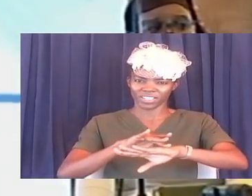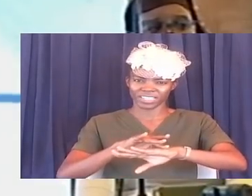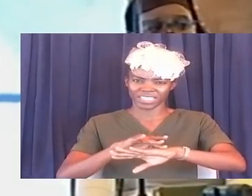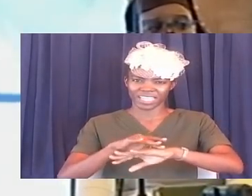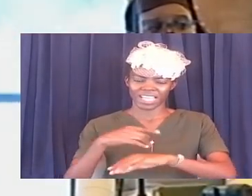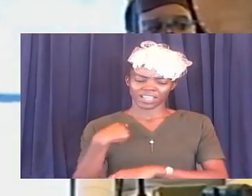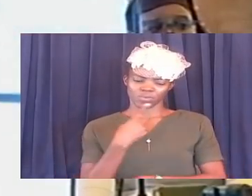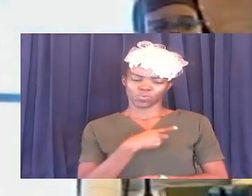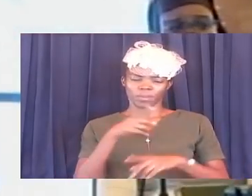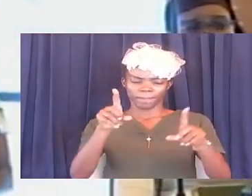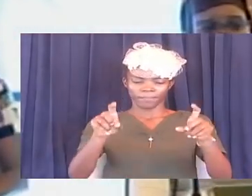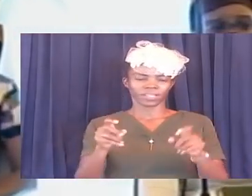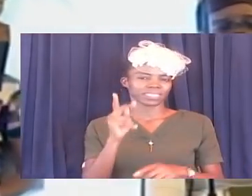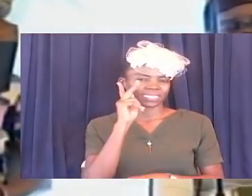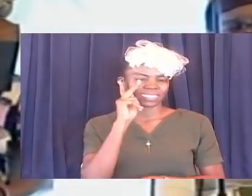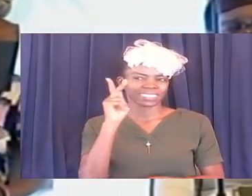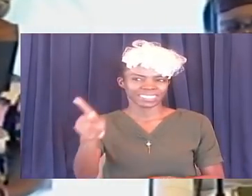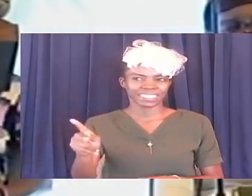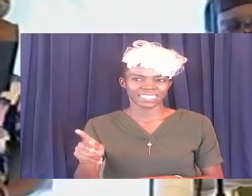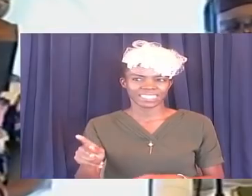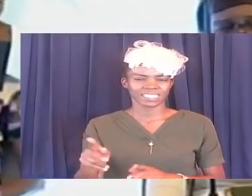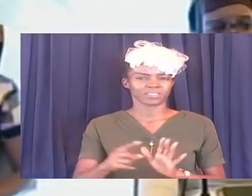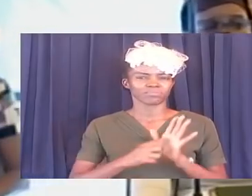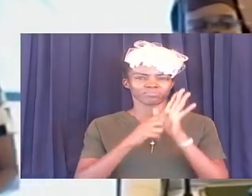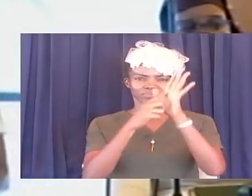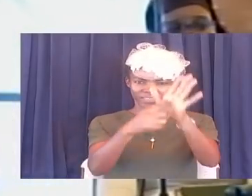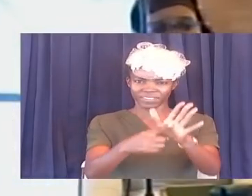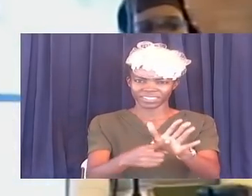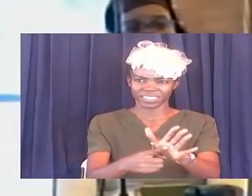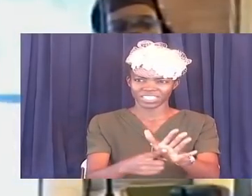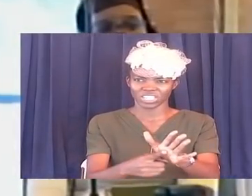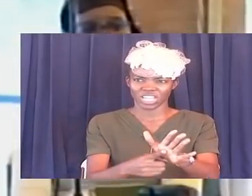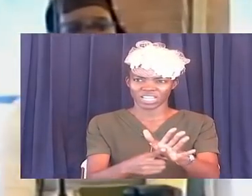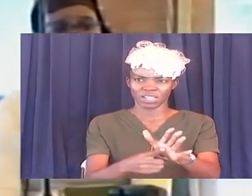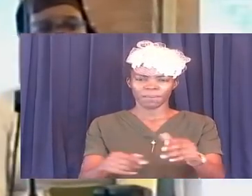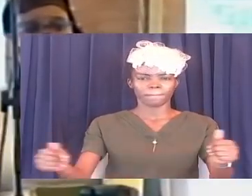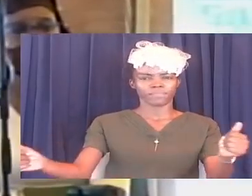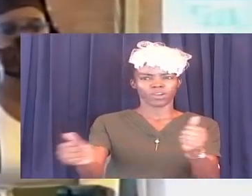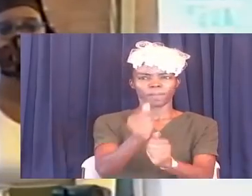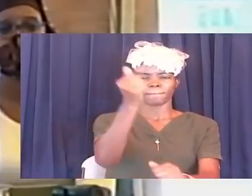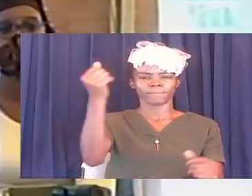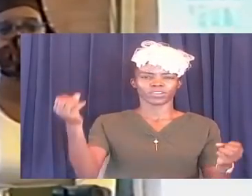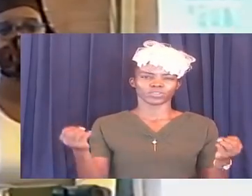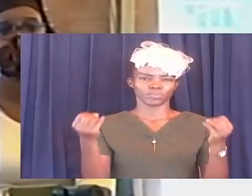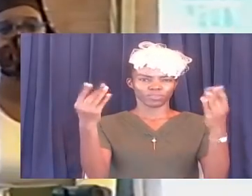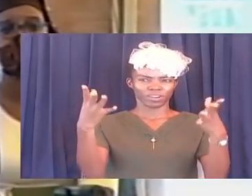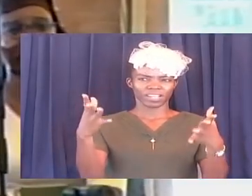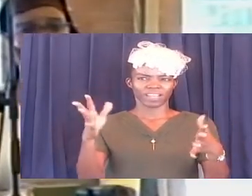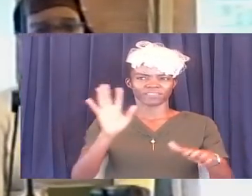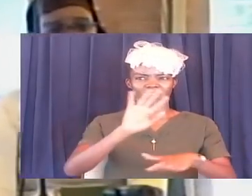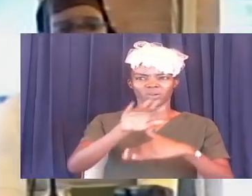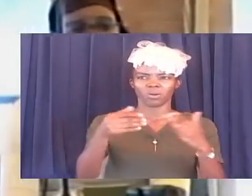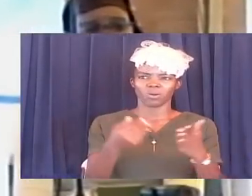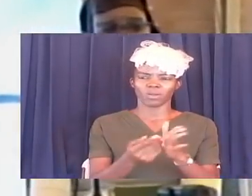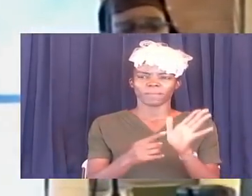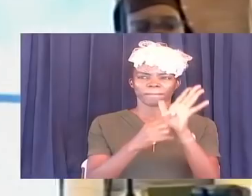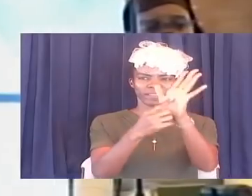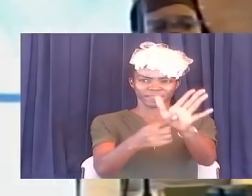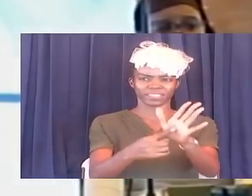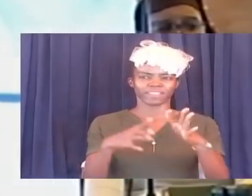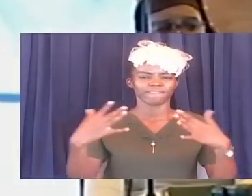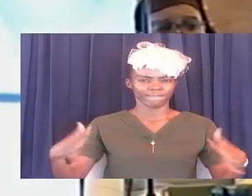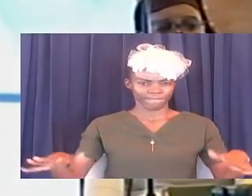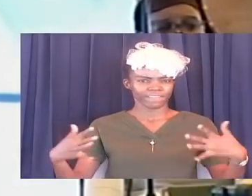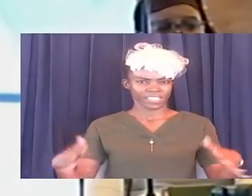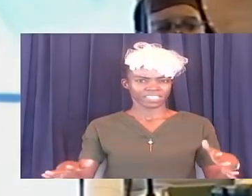the manifestation, hallelujah. But much more than after all the manifesting is done,